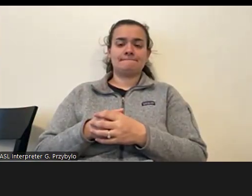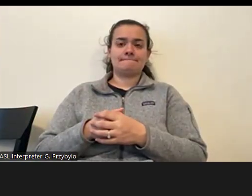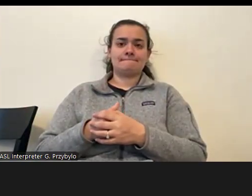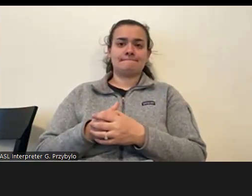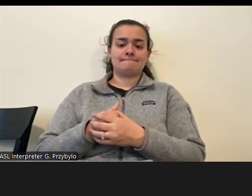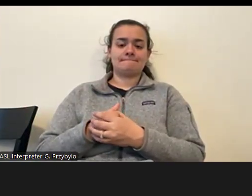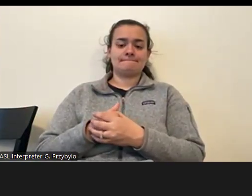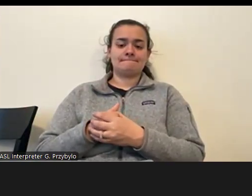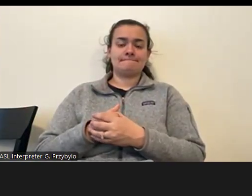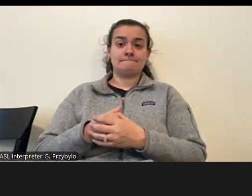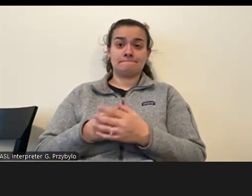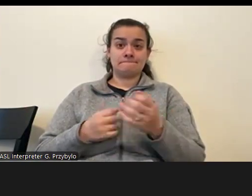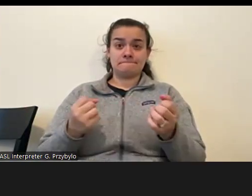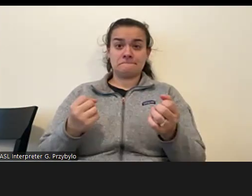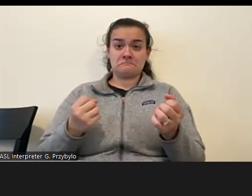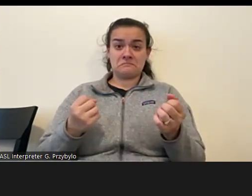Any questions on that?